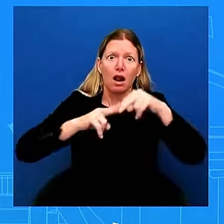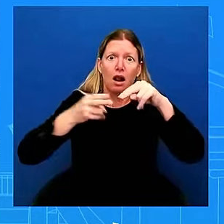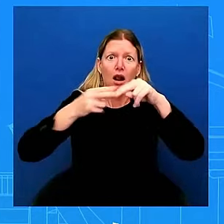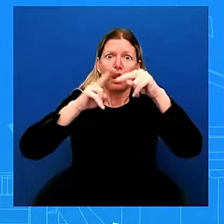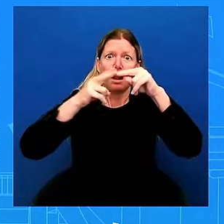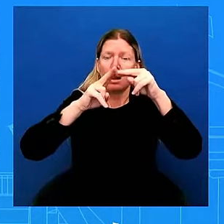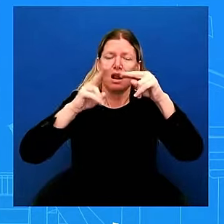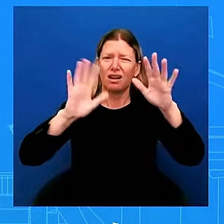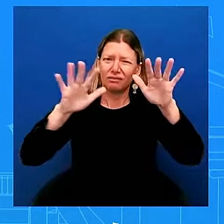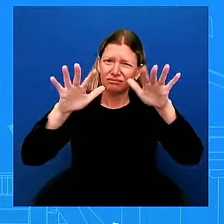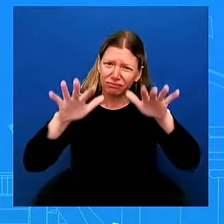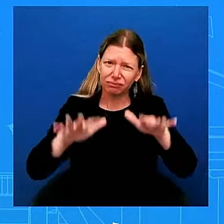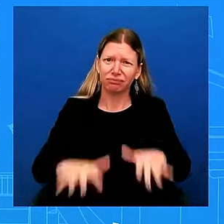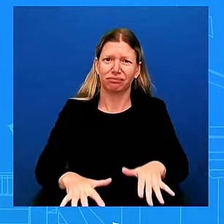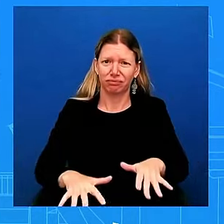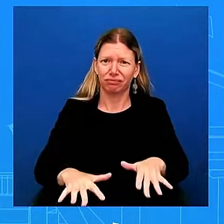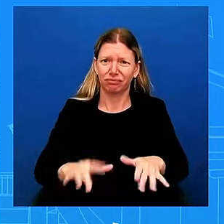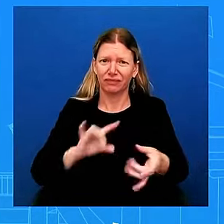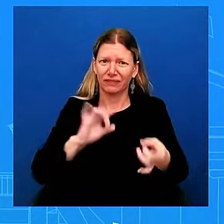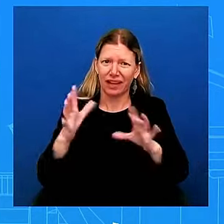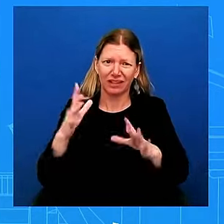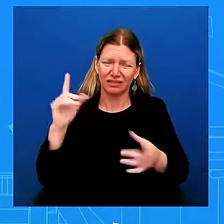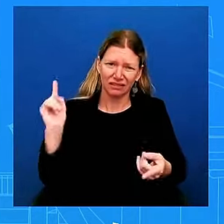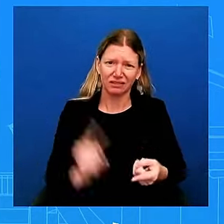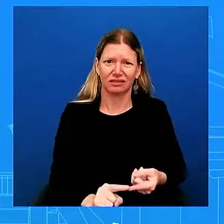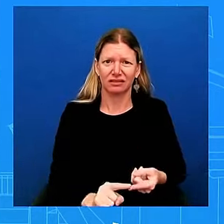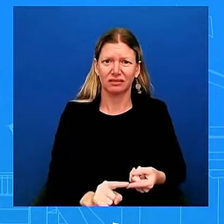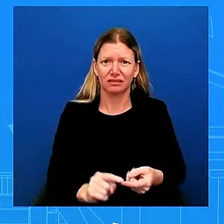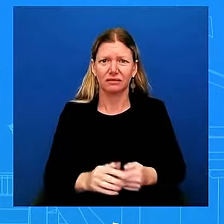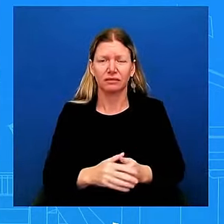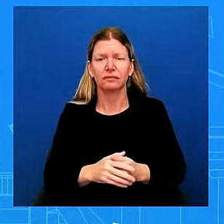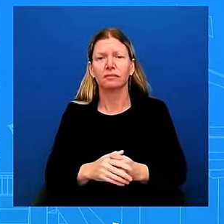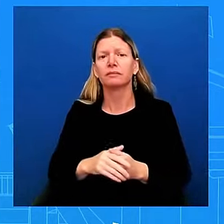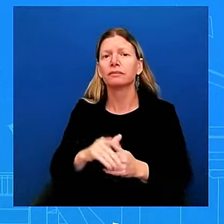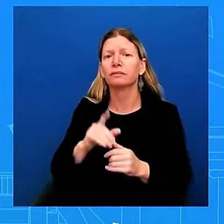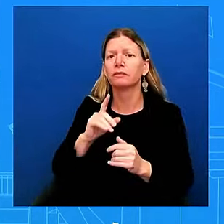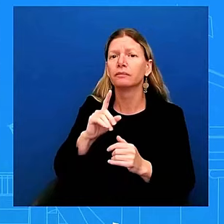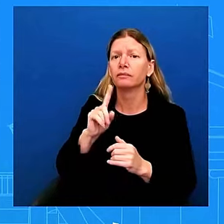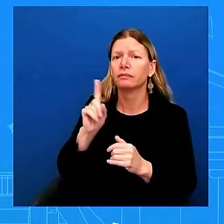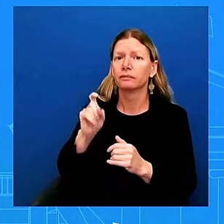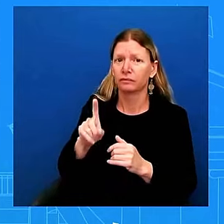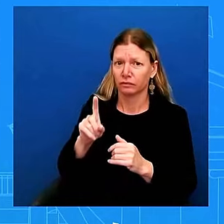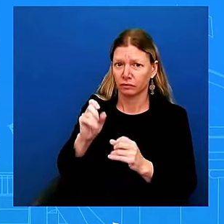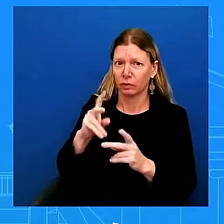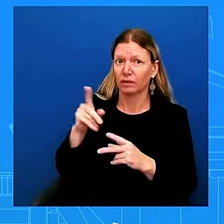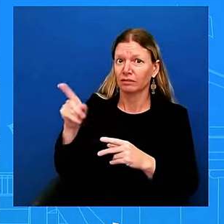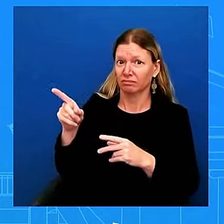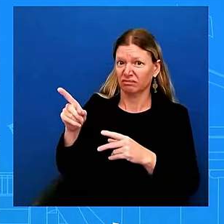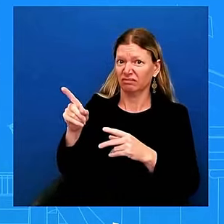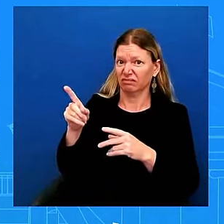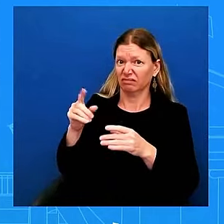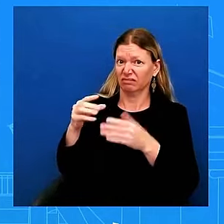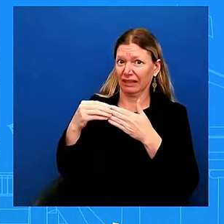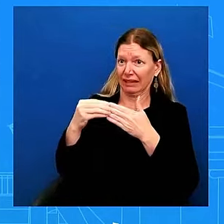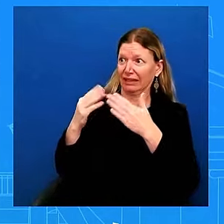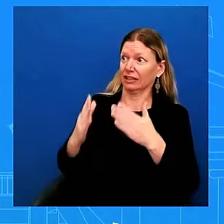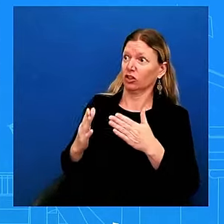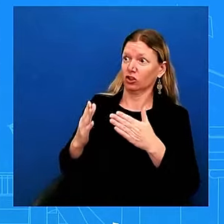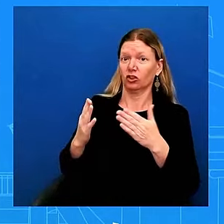the language from the leader of the free world, how does the president or the administration bear any responsibility for the environment that